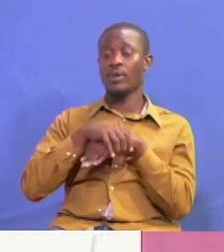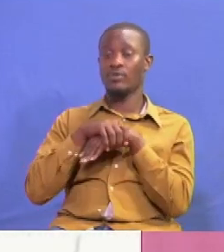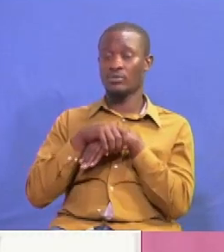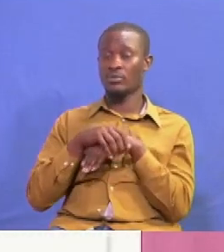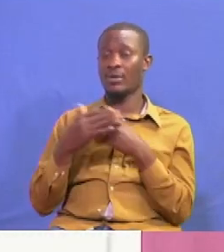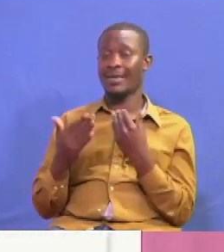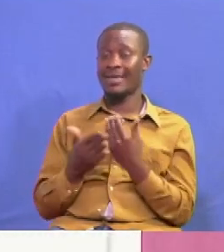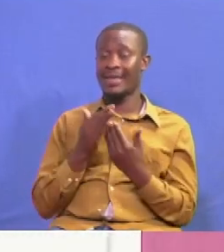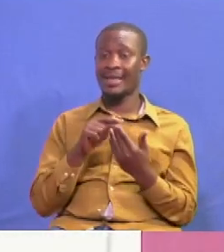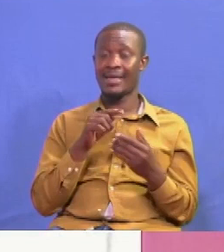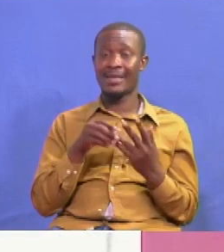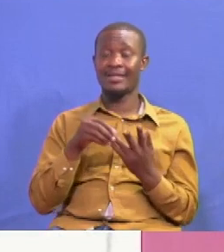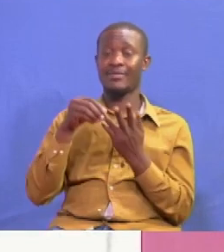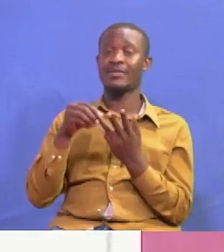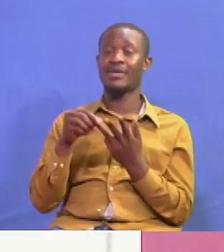care, especially